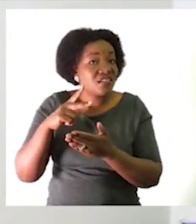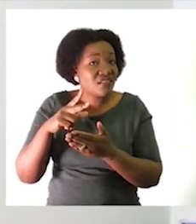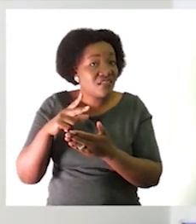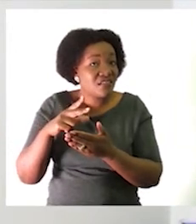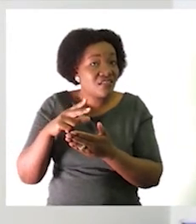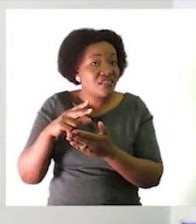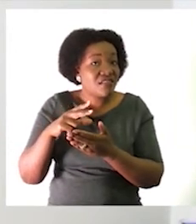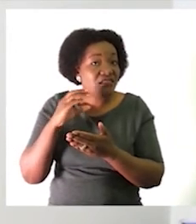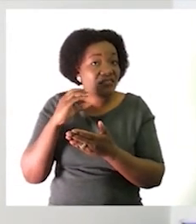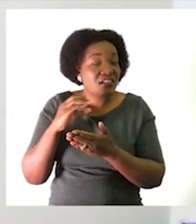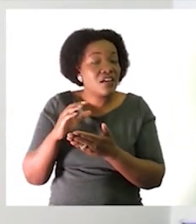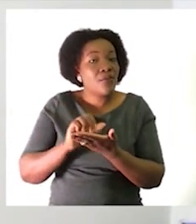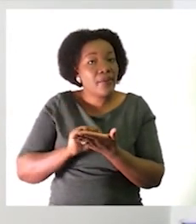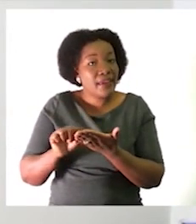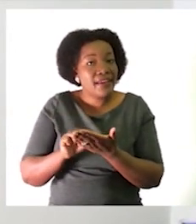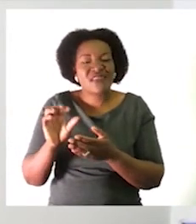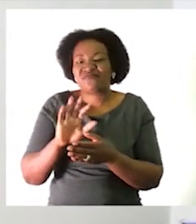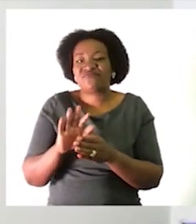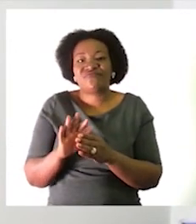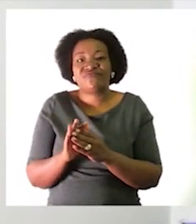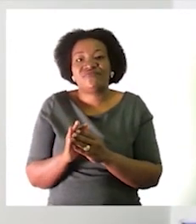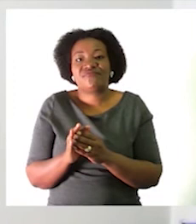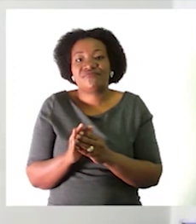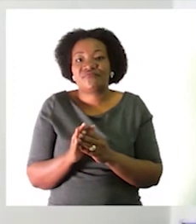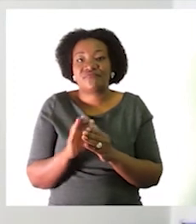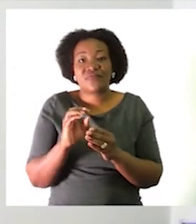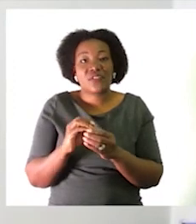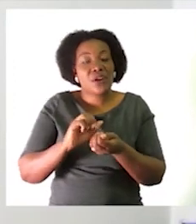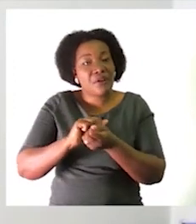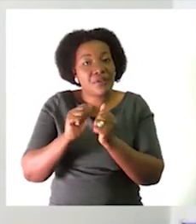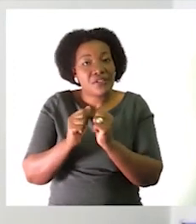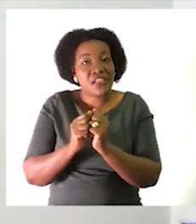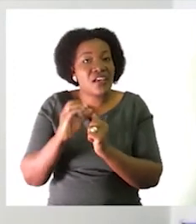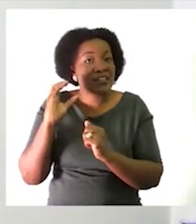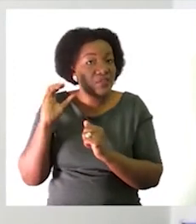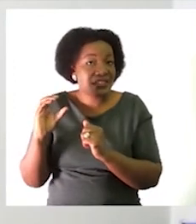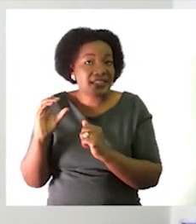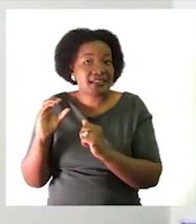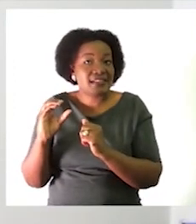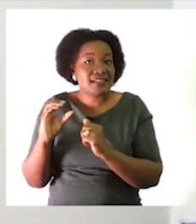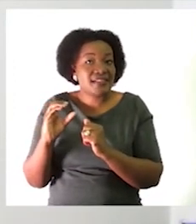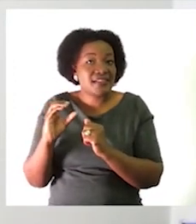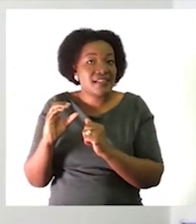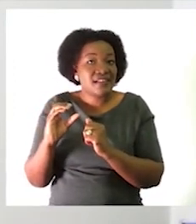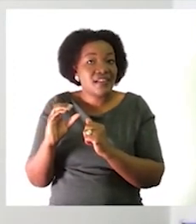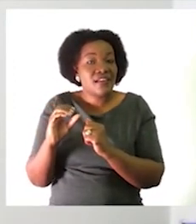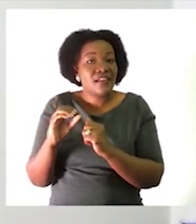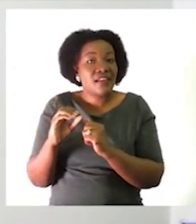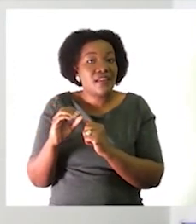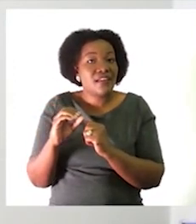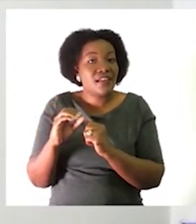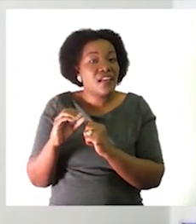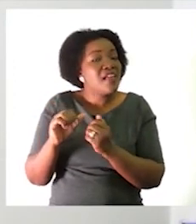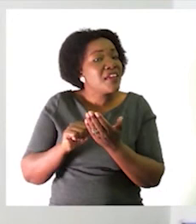sign because we no longer have the dollar now. We are changing into the cents. After we do that,